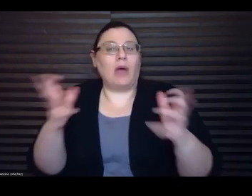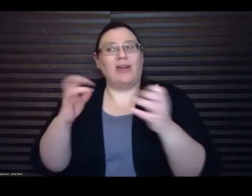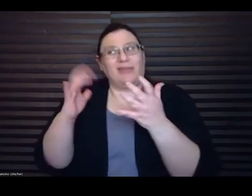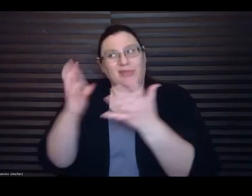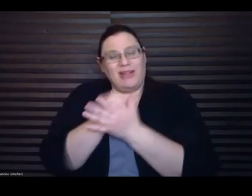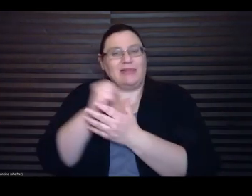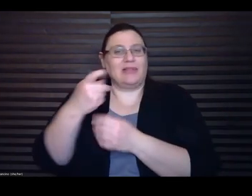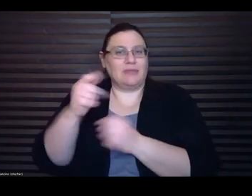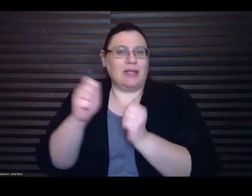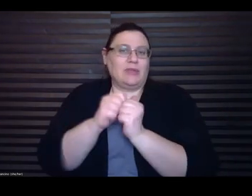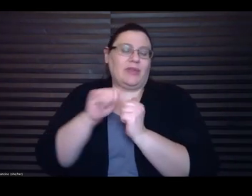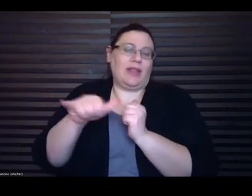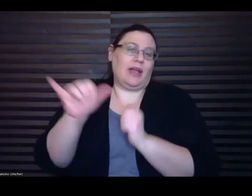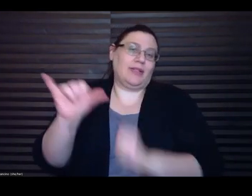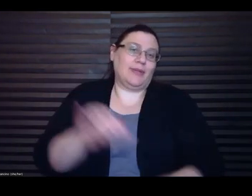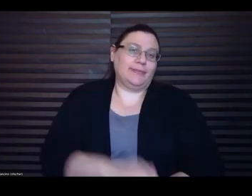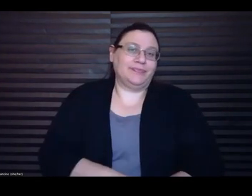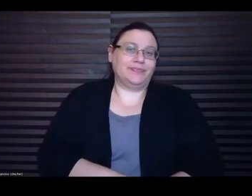as